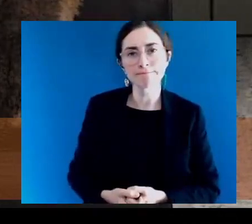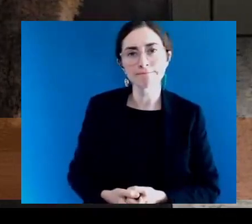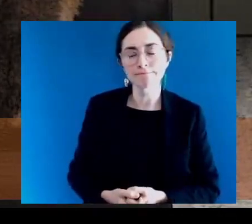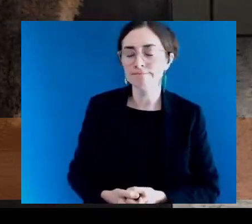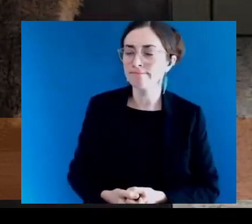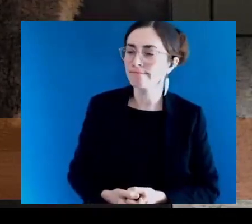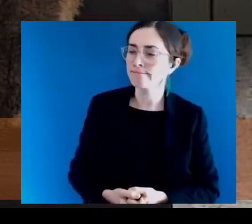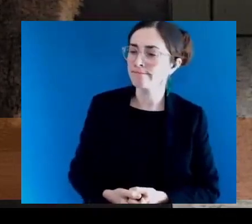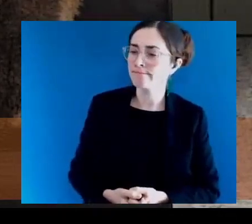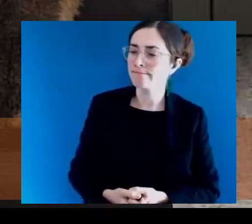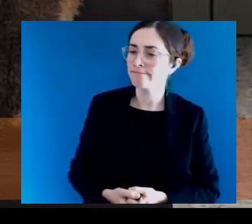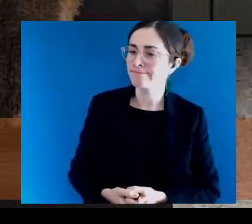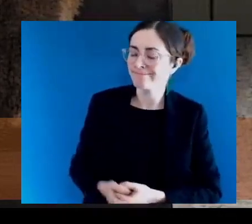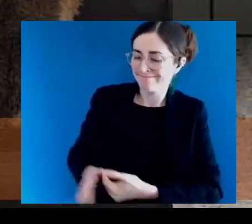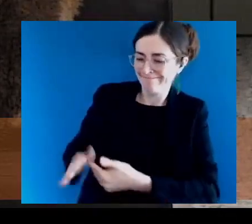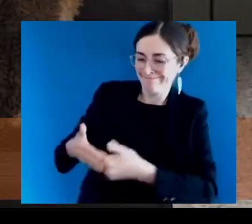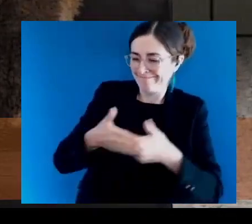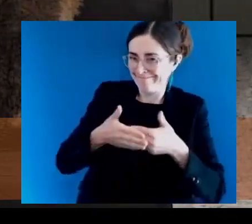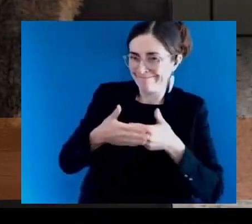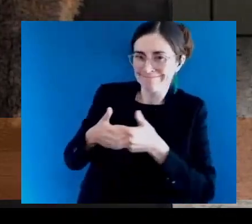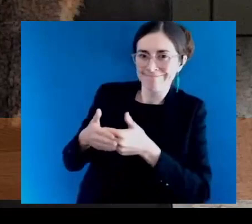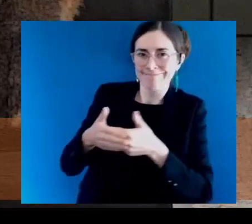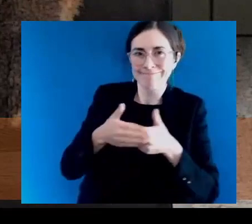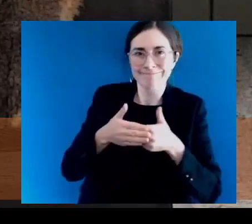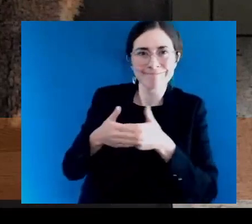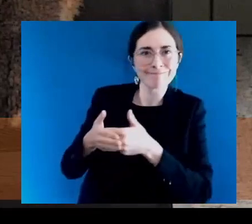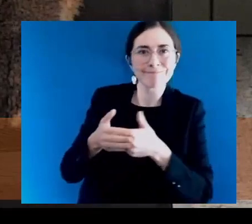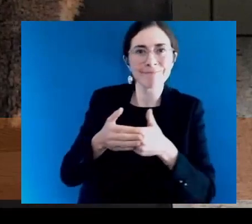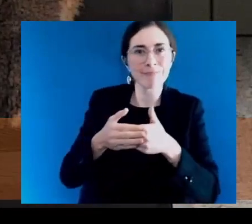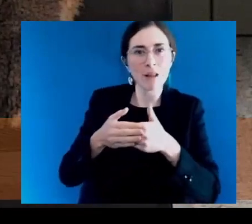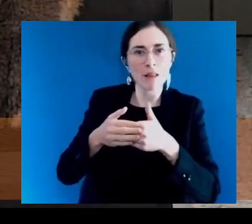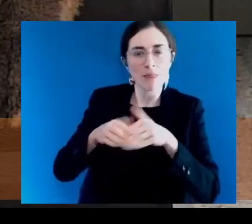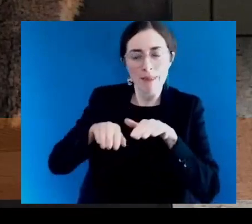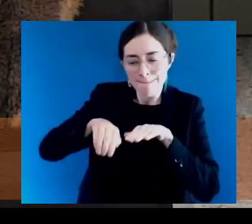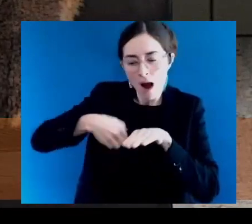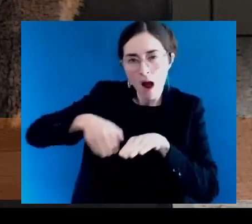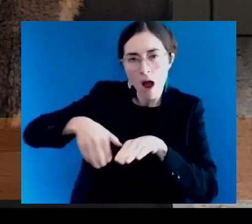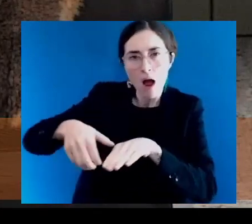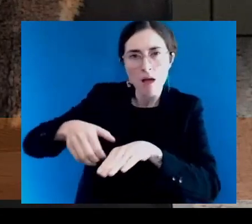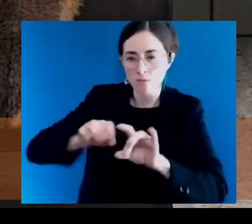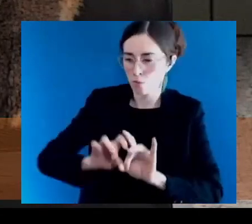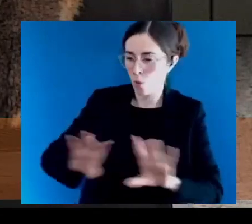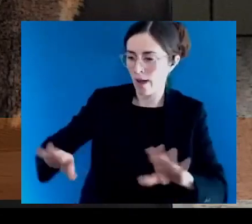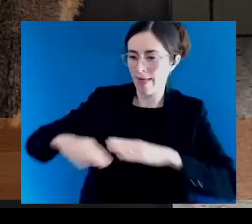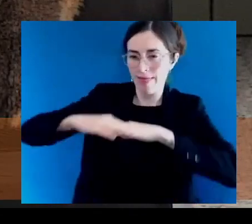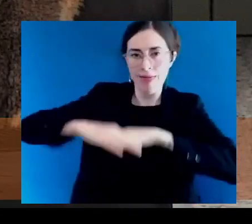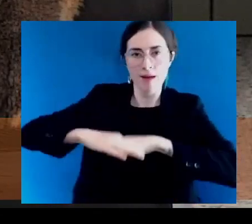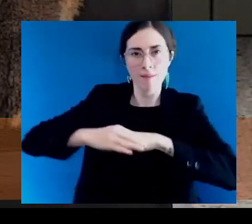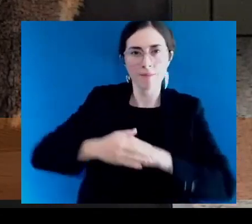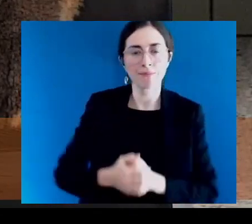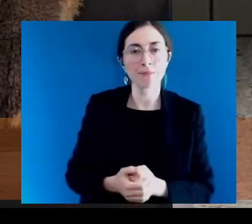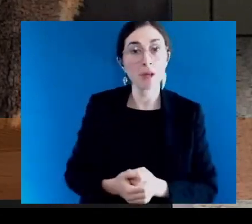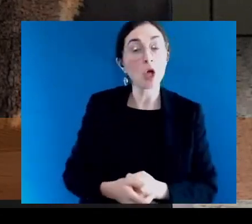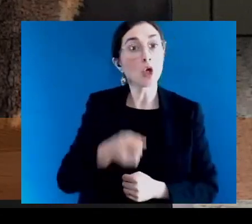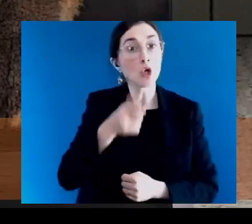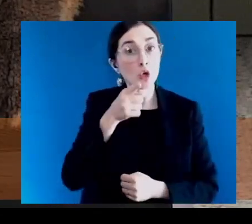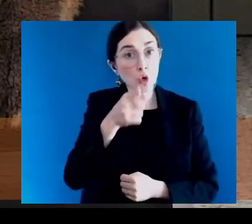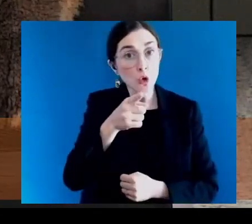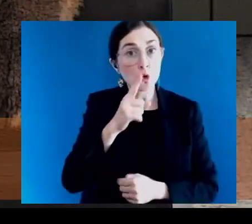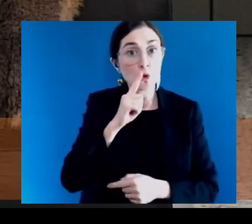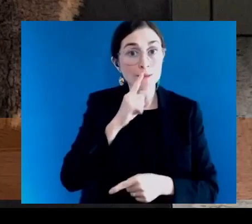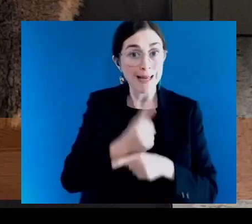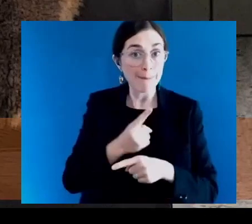remediation of mines before we move on from that topic. You said in terms of remediation of